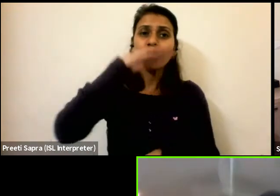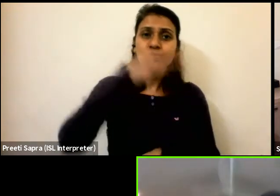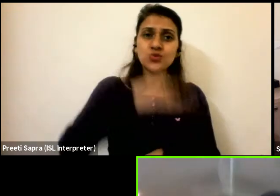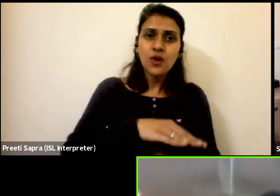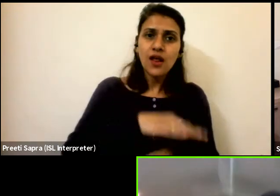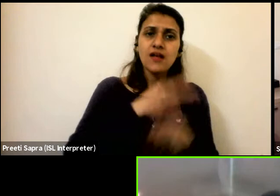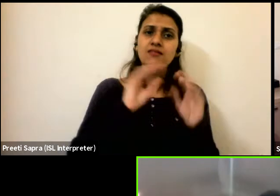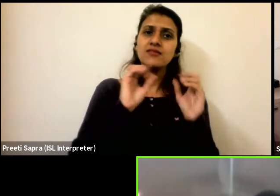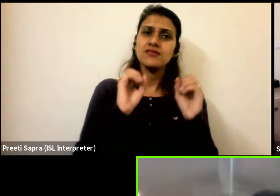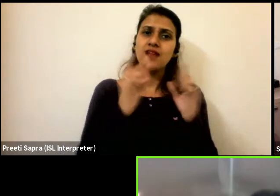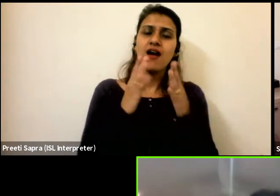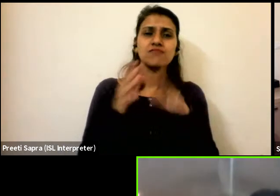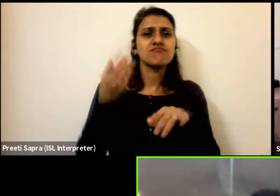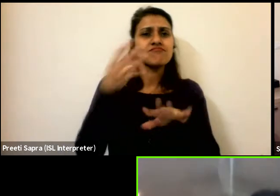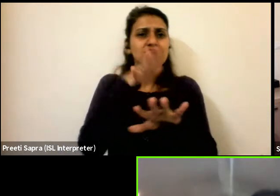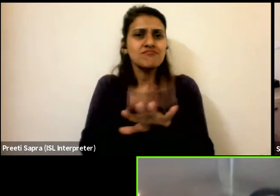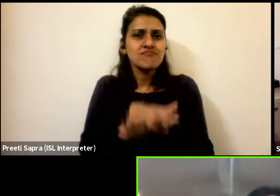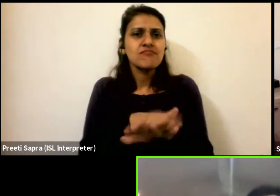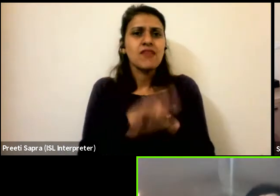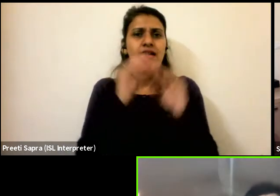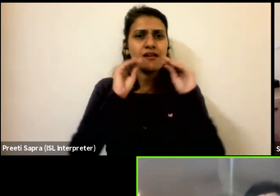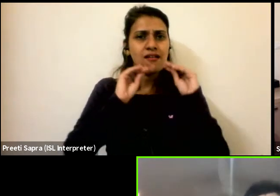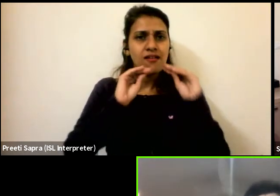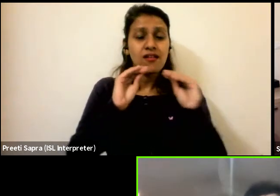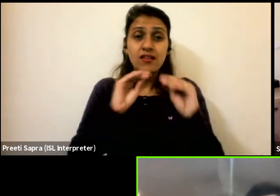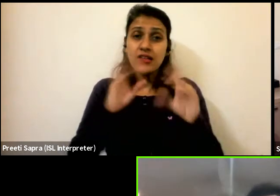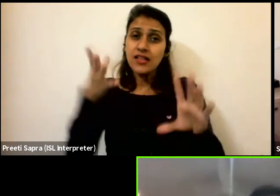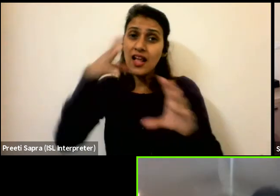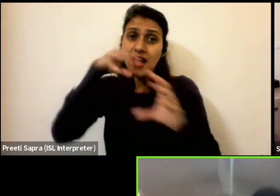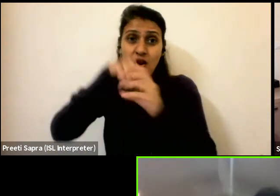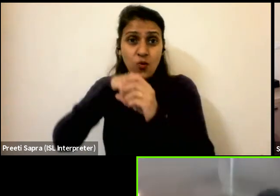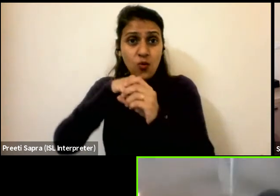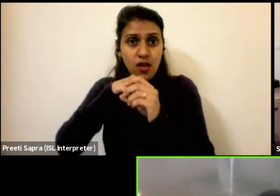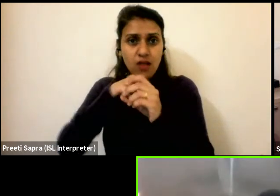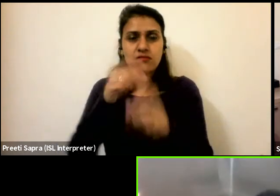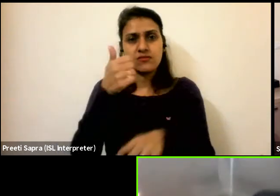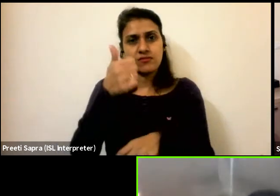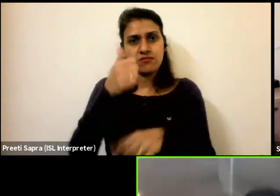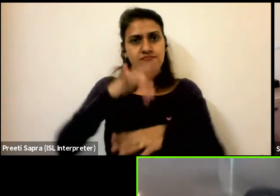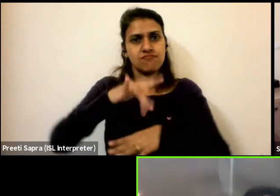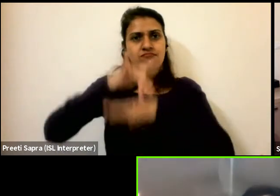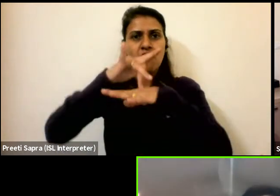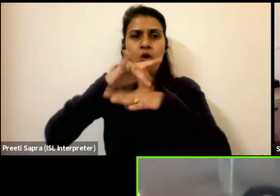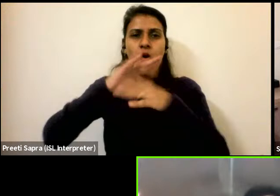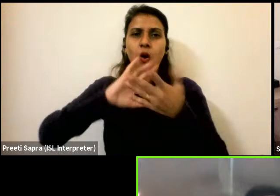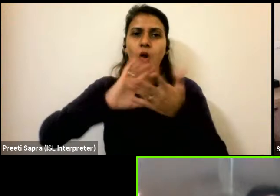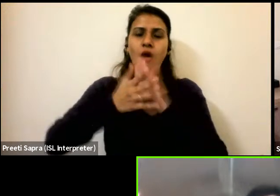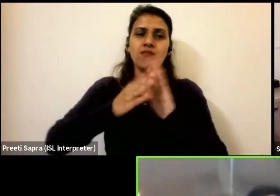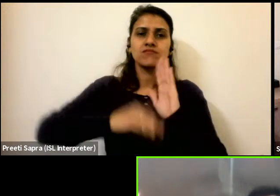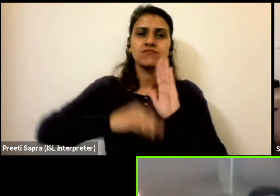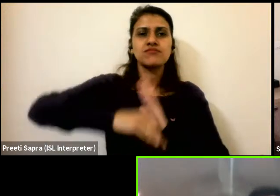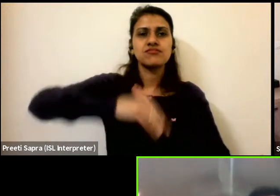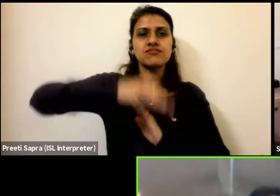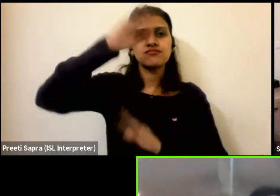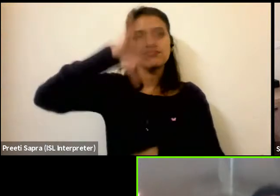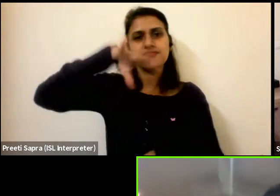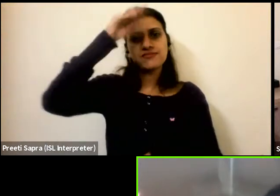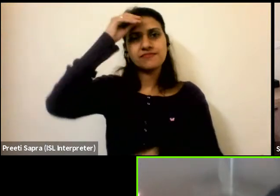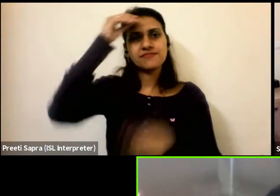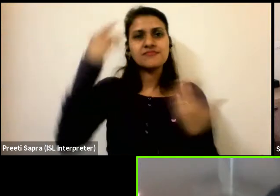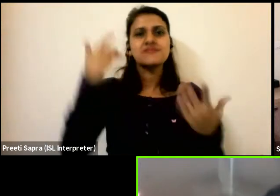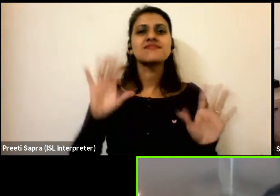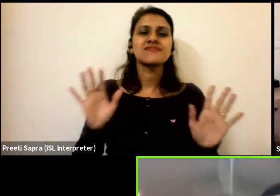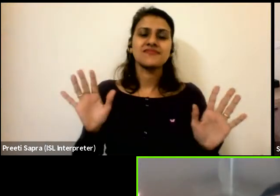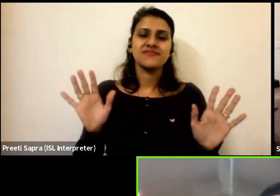the, the comfort of including them, the sensitivity towards them, these things will not